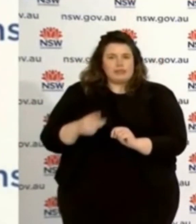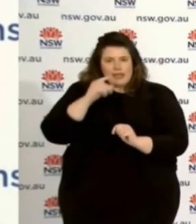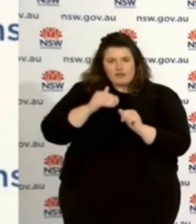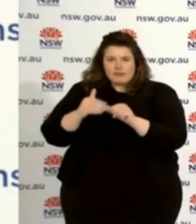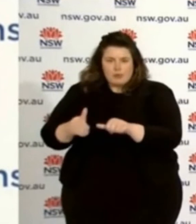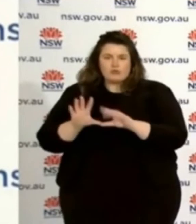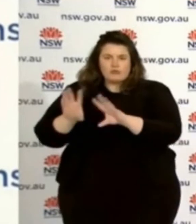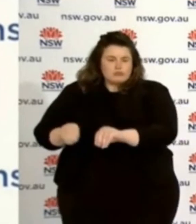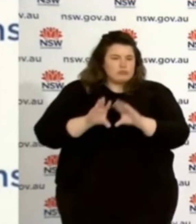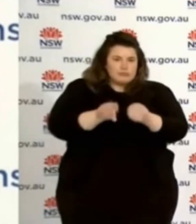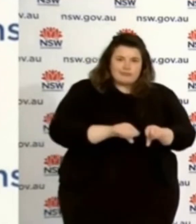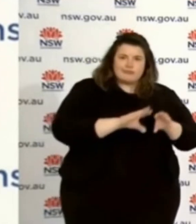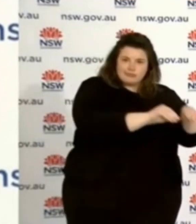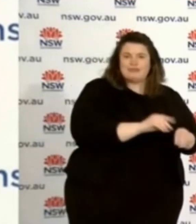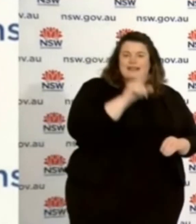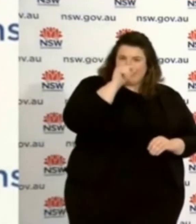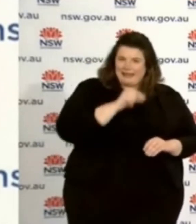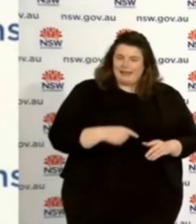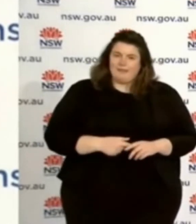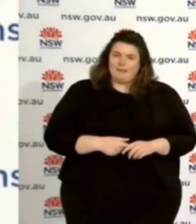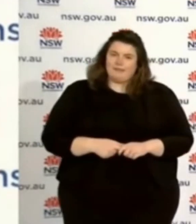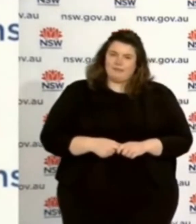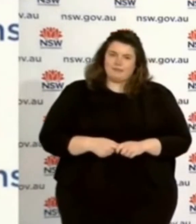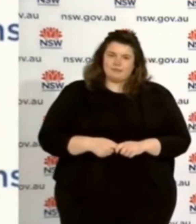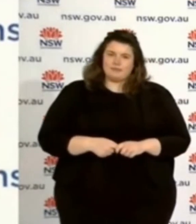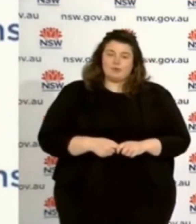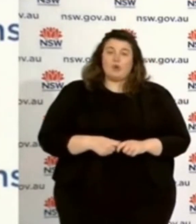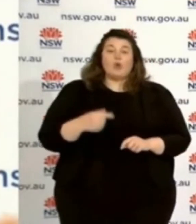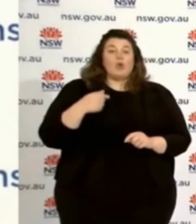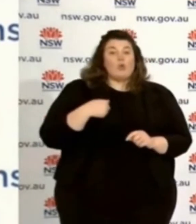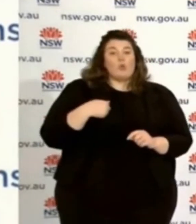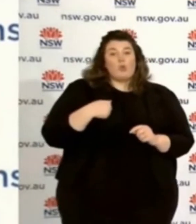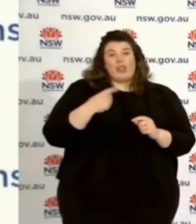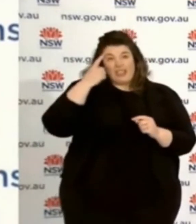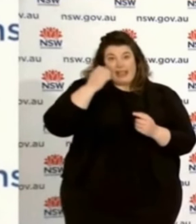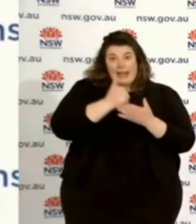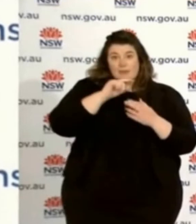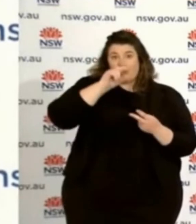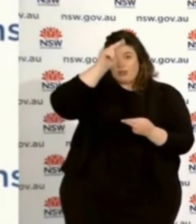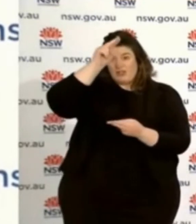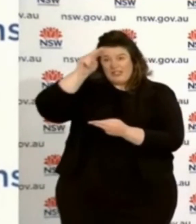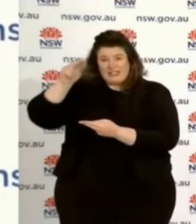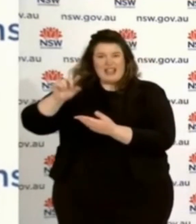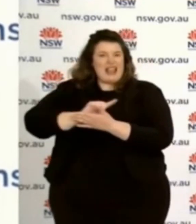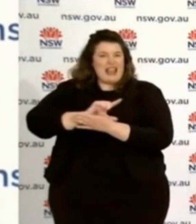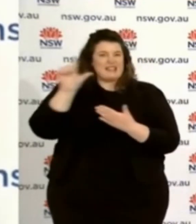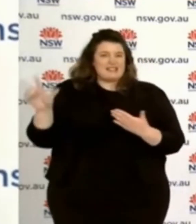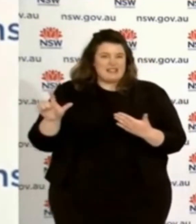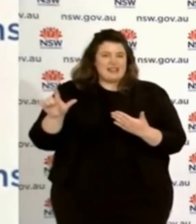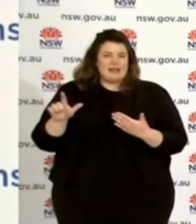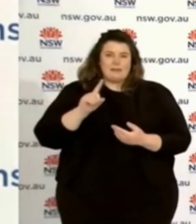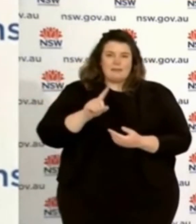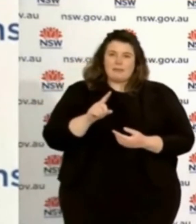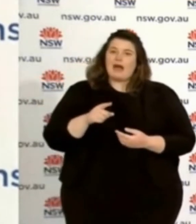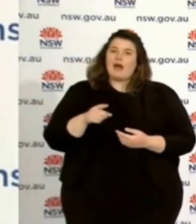we are seeing case numbers decline at a certain point. That's what the modelling suggests, but that requires everyone